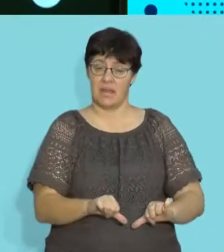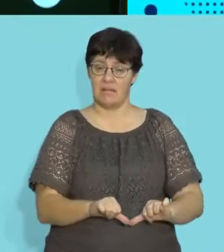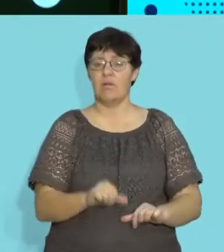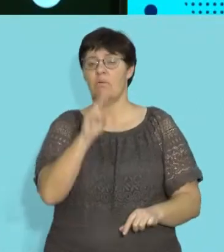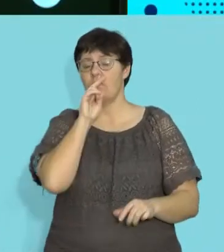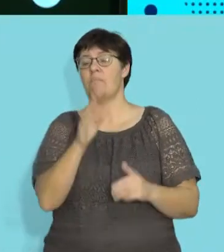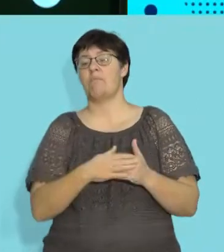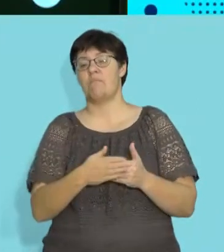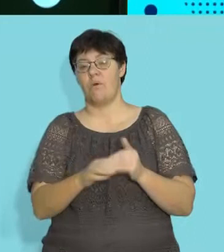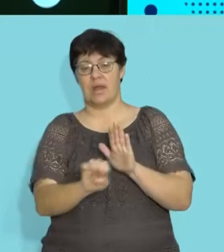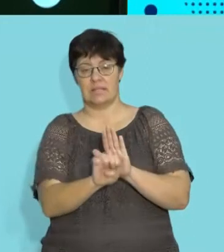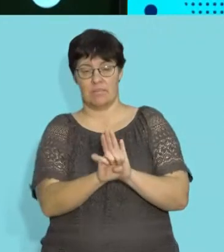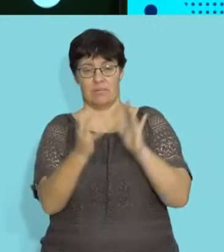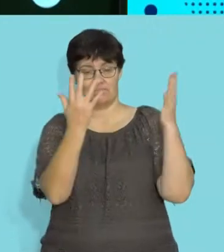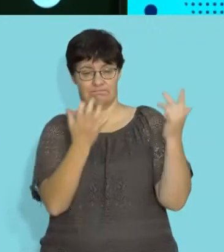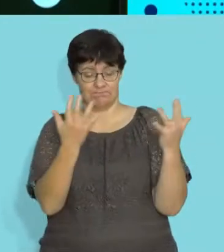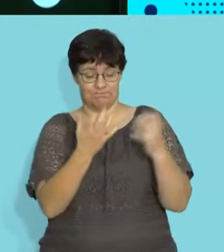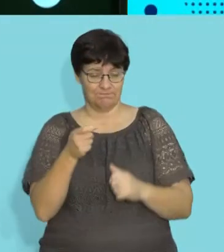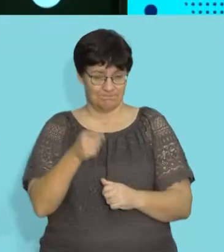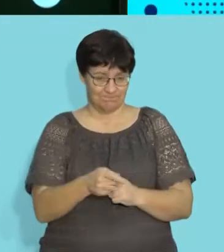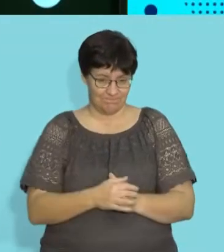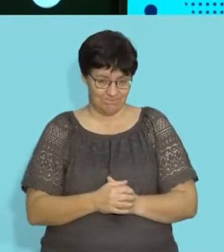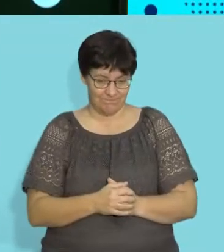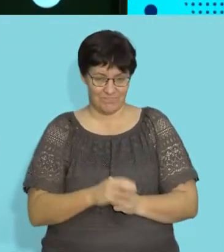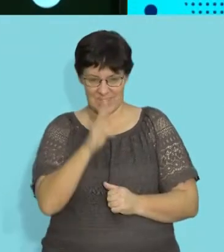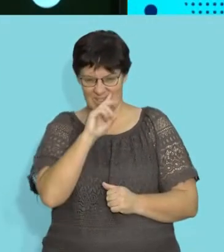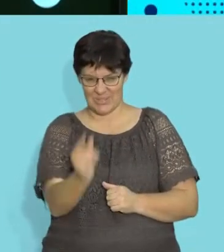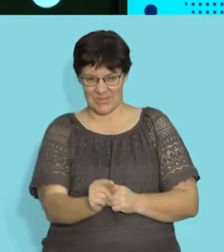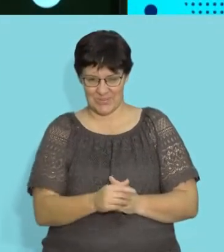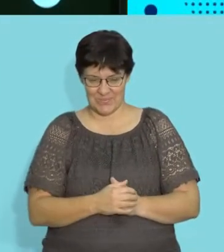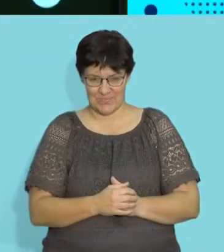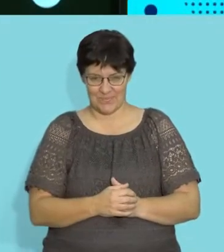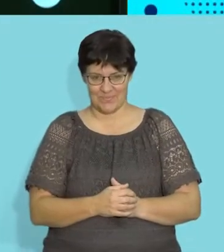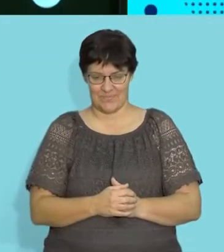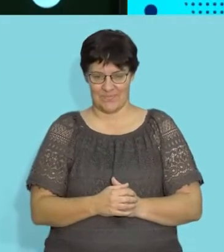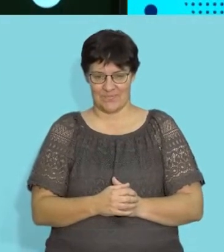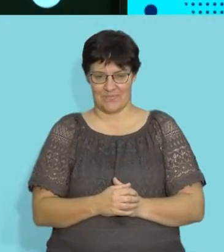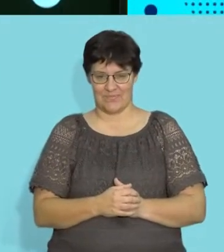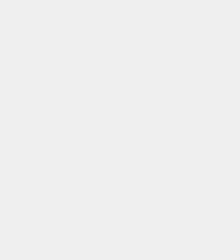come back and we'll look at more examples of calculating the sum to infinity. See you soon.